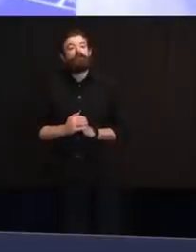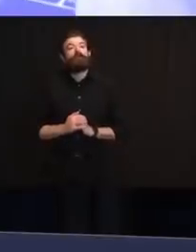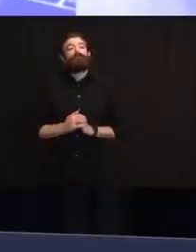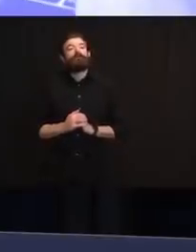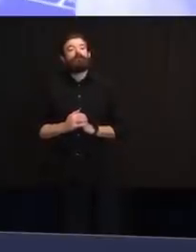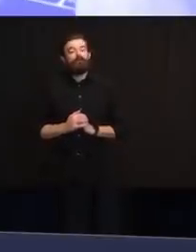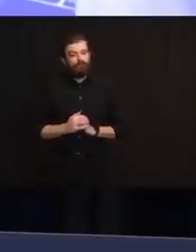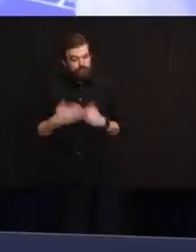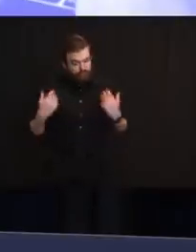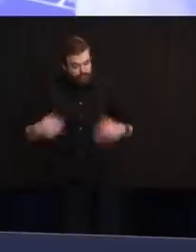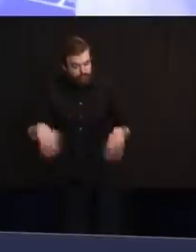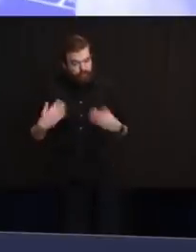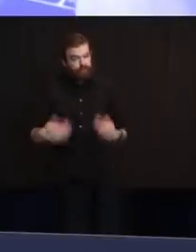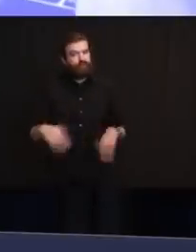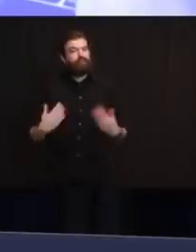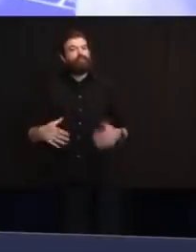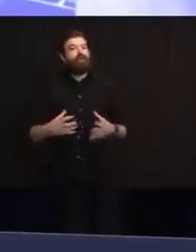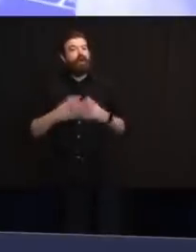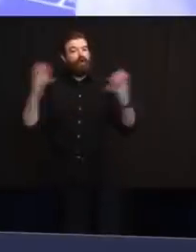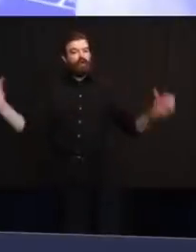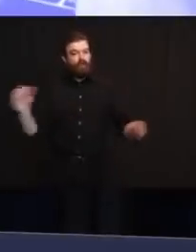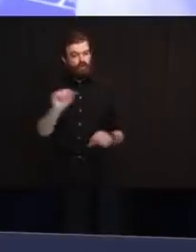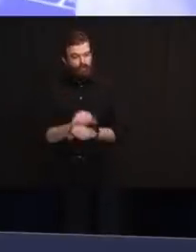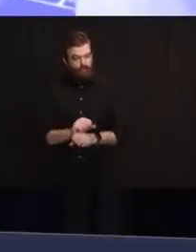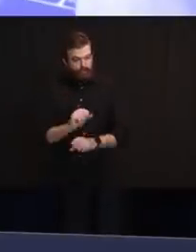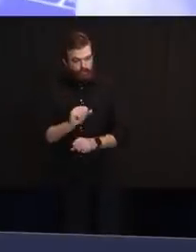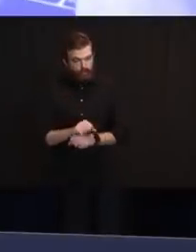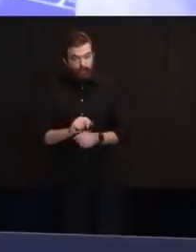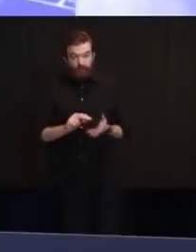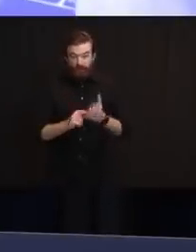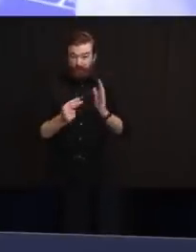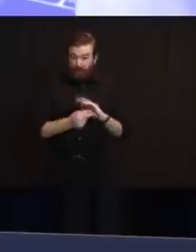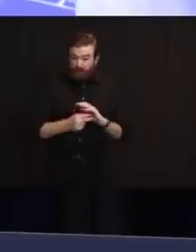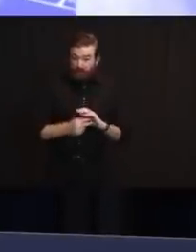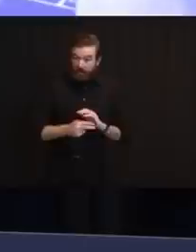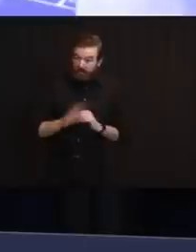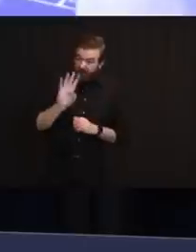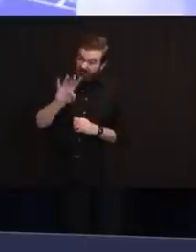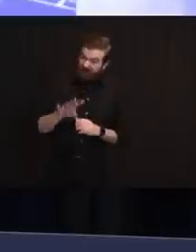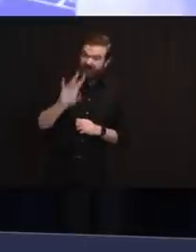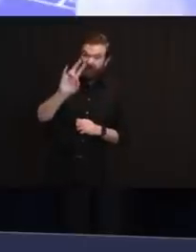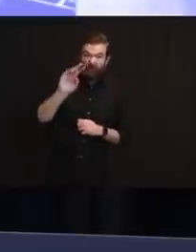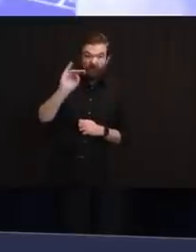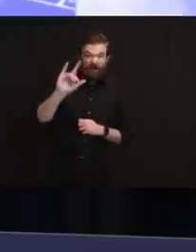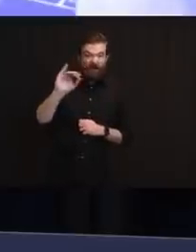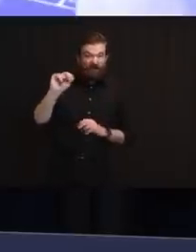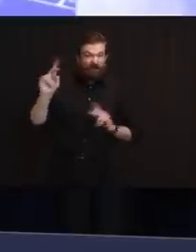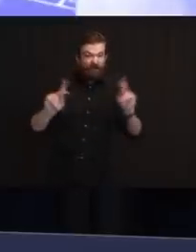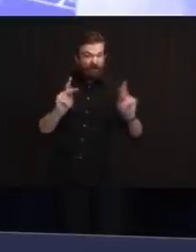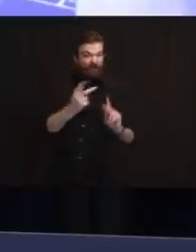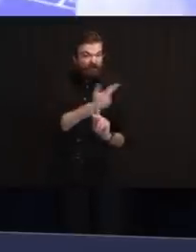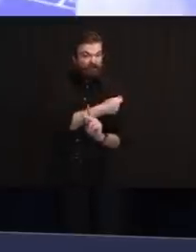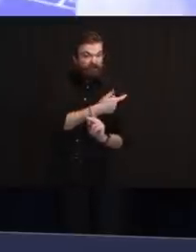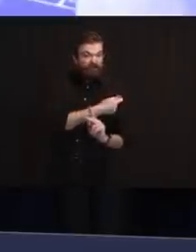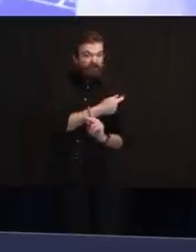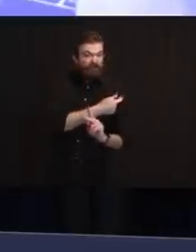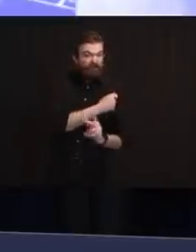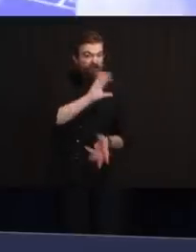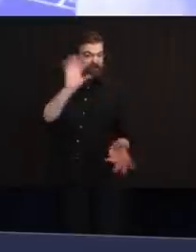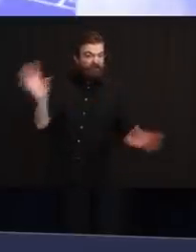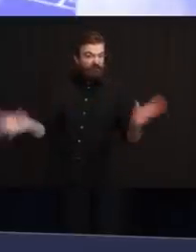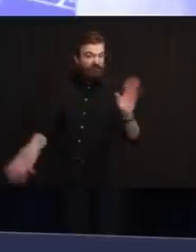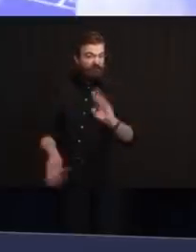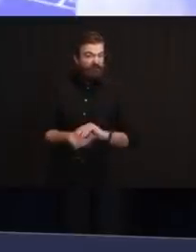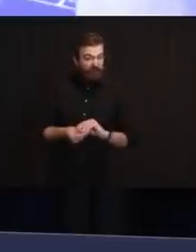4.7 million individuals. As I have reported in the past, we expect that the demand